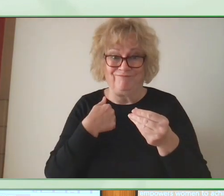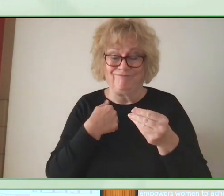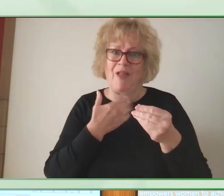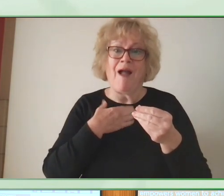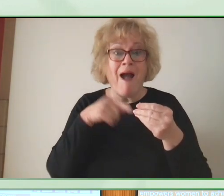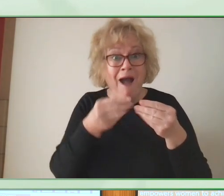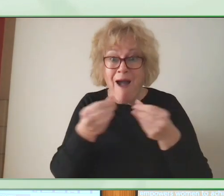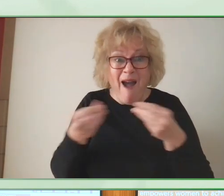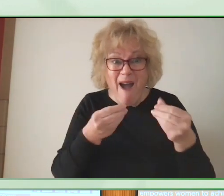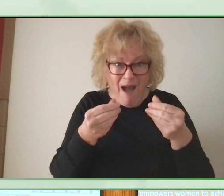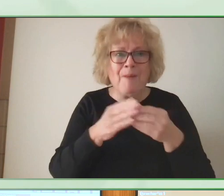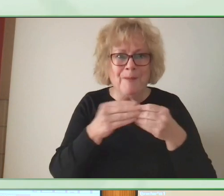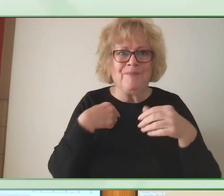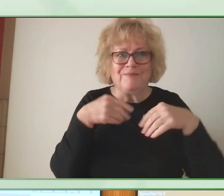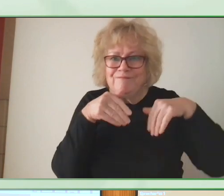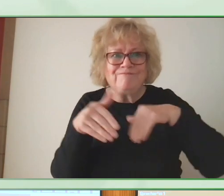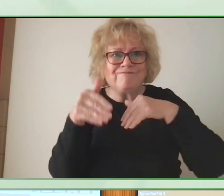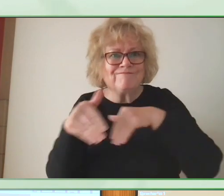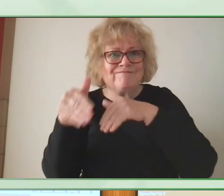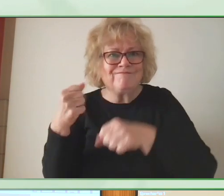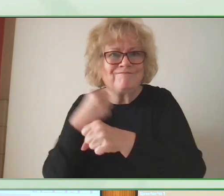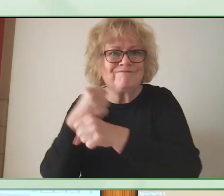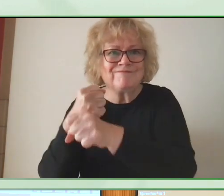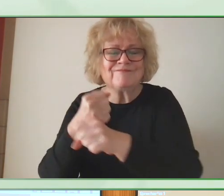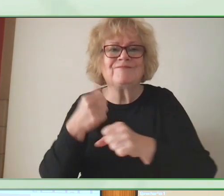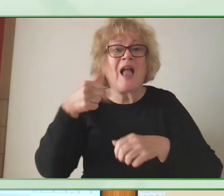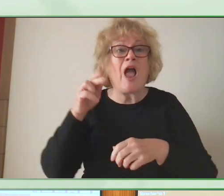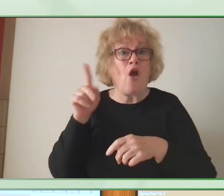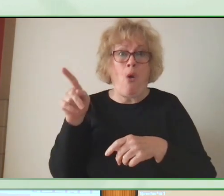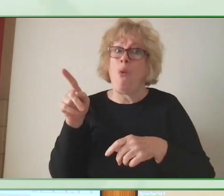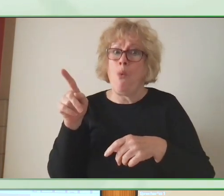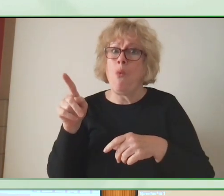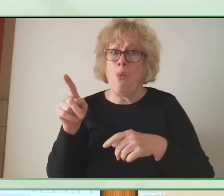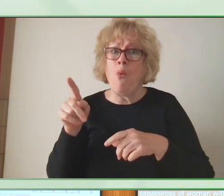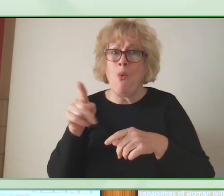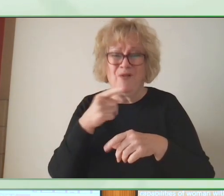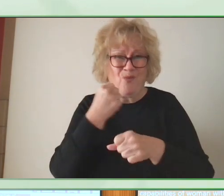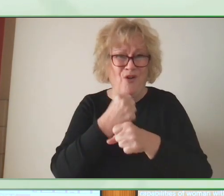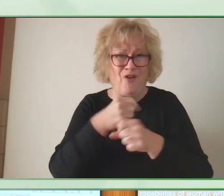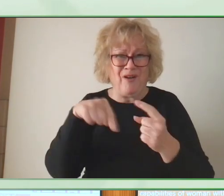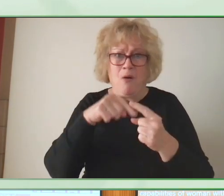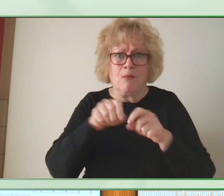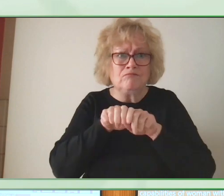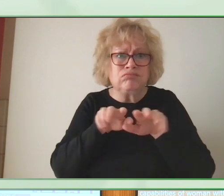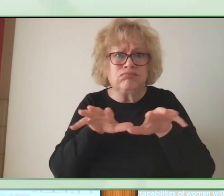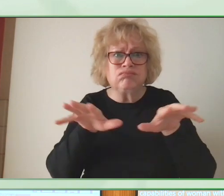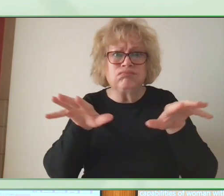the capabilities of women with disability, ALNOUR challenges the stereotypes and transforms the